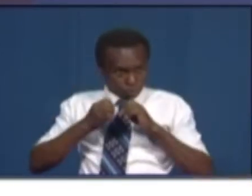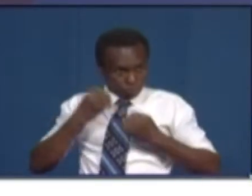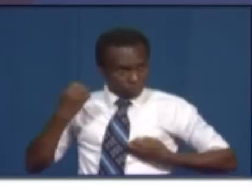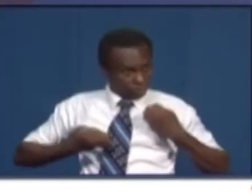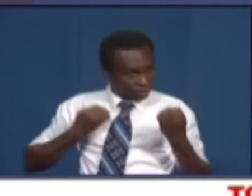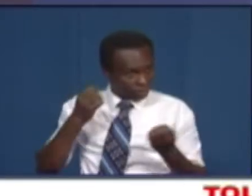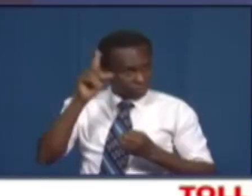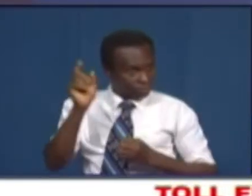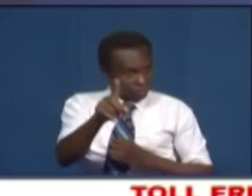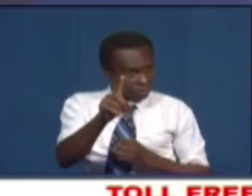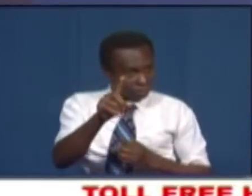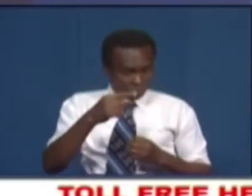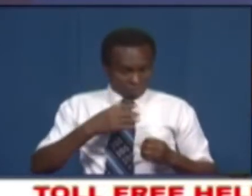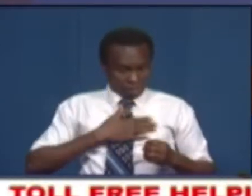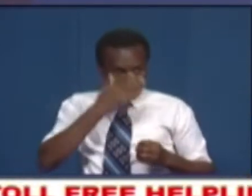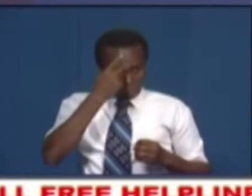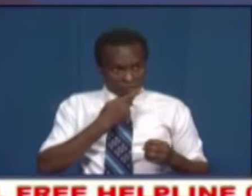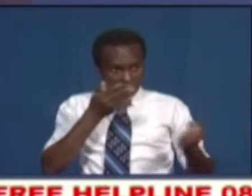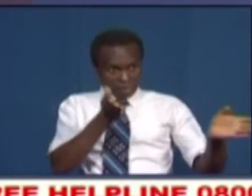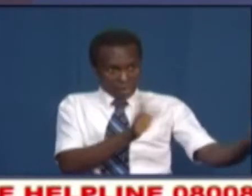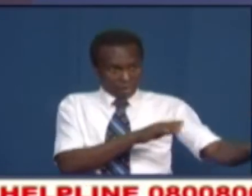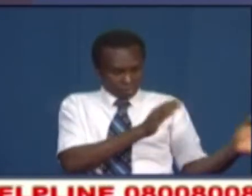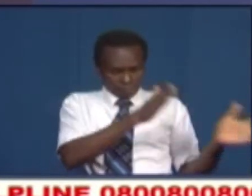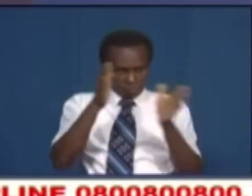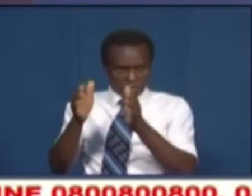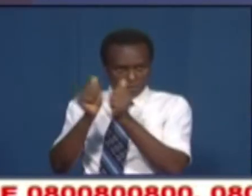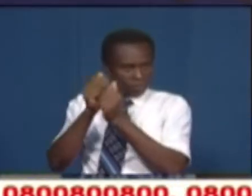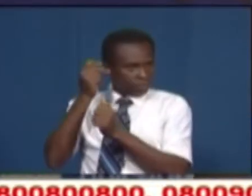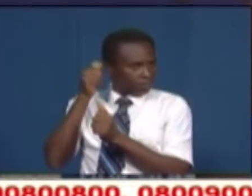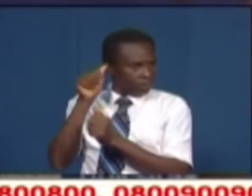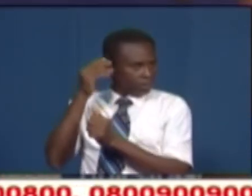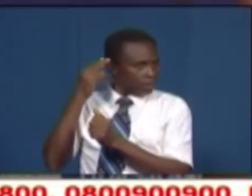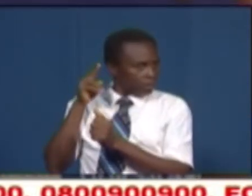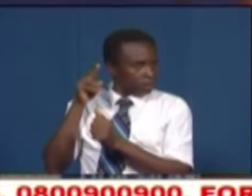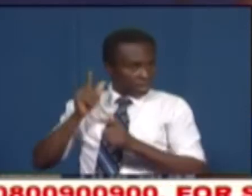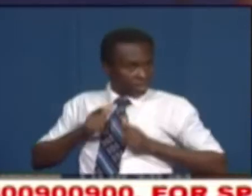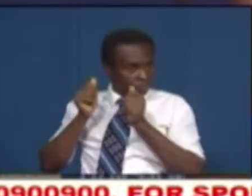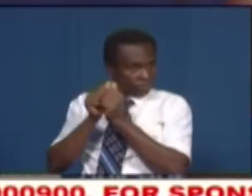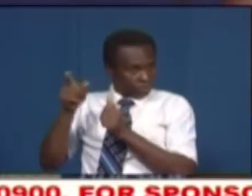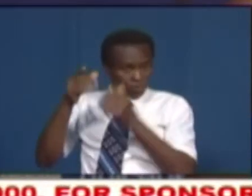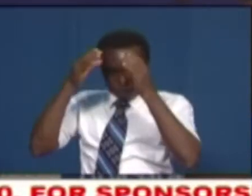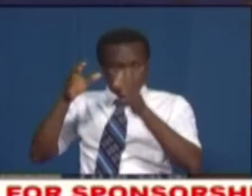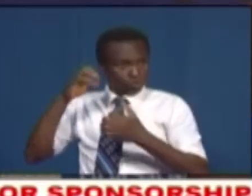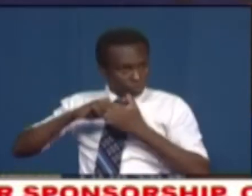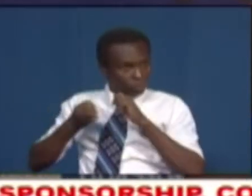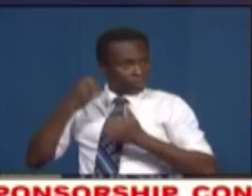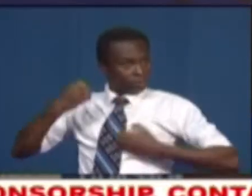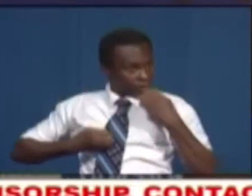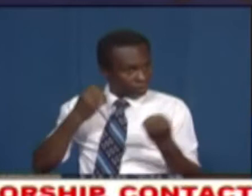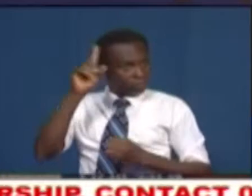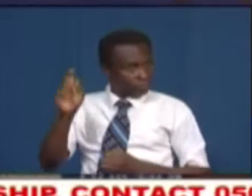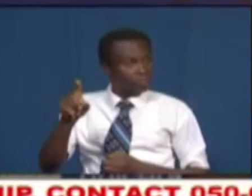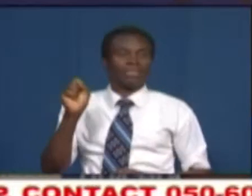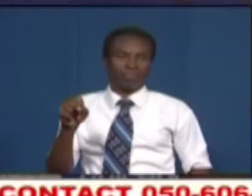you take that up for us? Grace, you had a question. Mm-hmm. Right. Yeah, so usually in our society, it